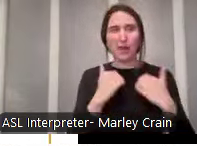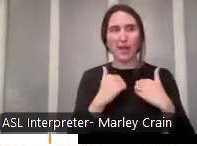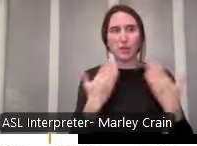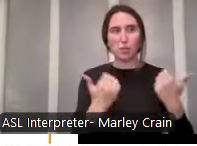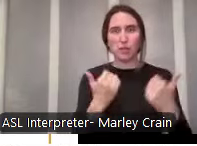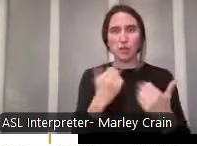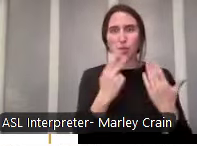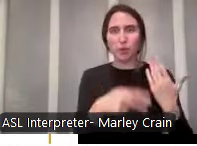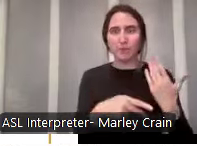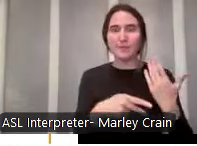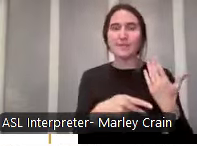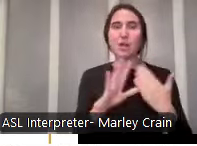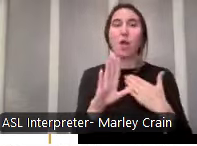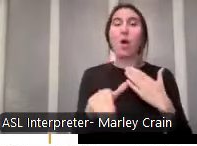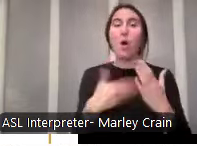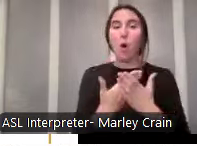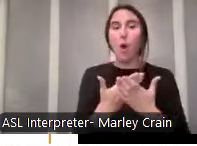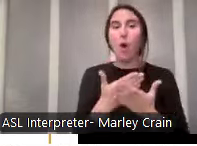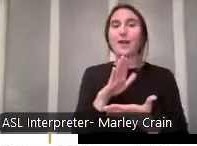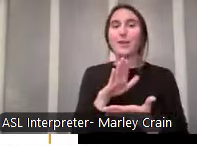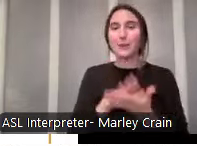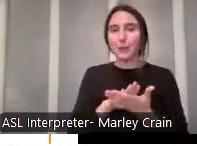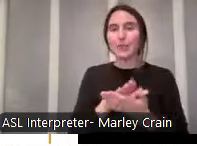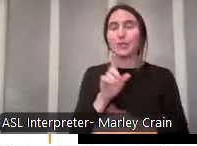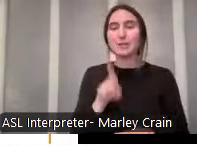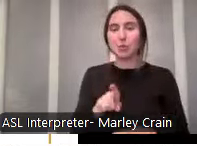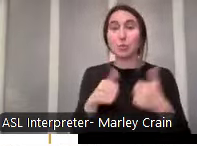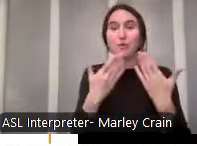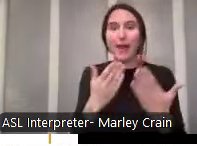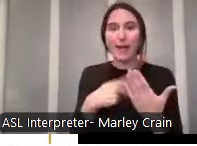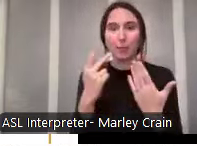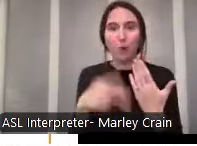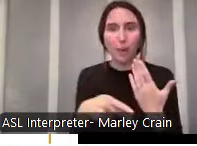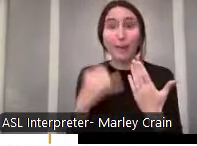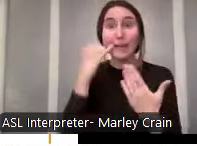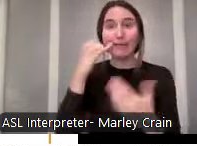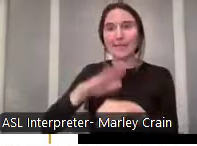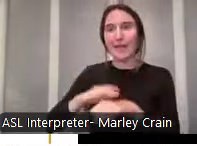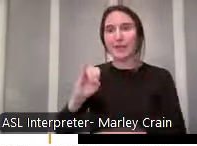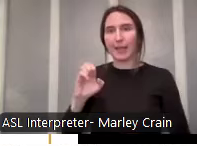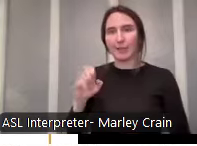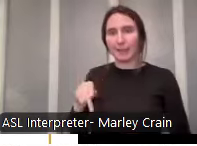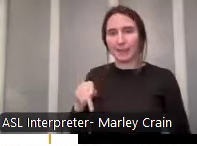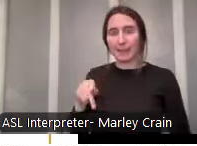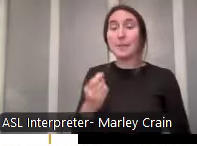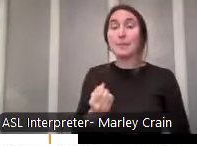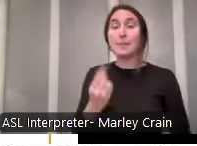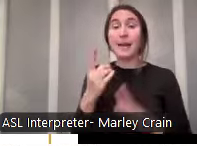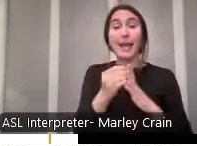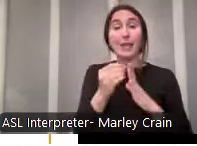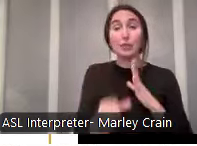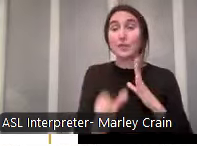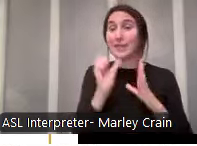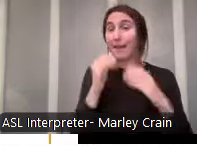to provide program and services on an IEP, but a student doesn't have a right to an individual